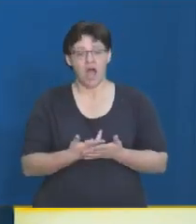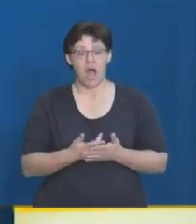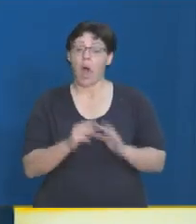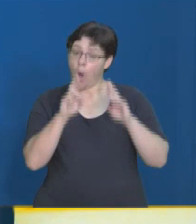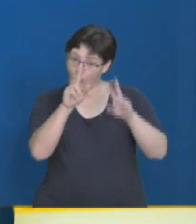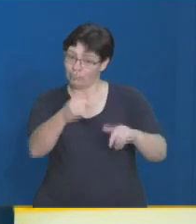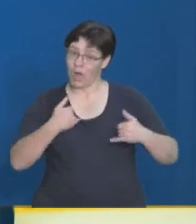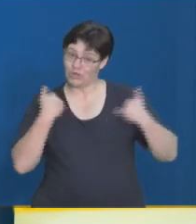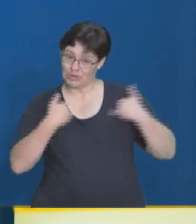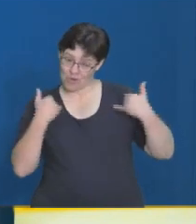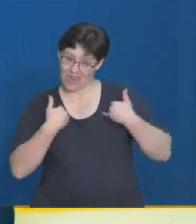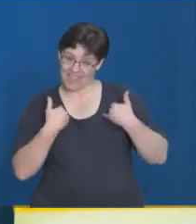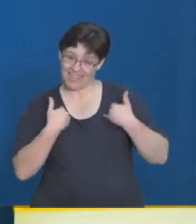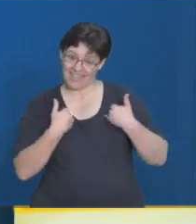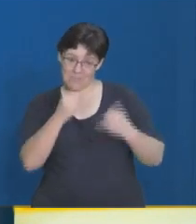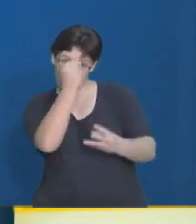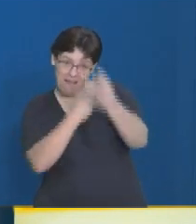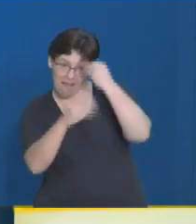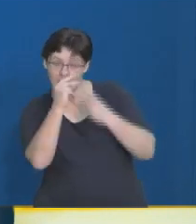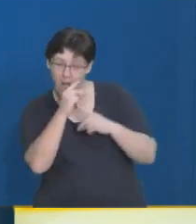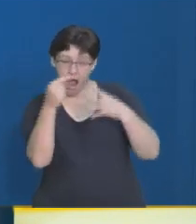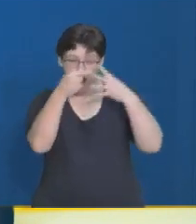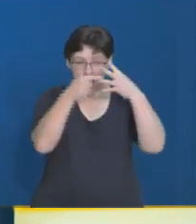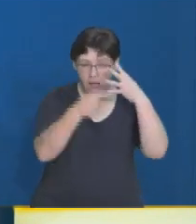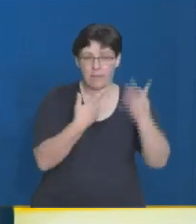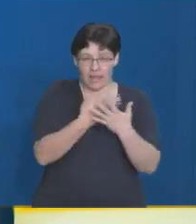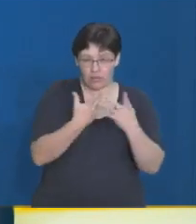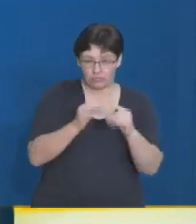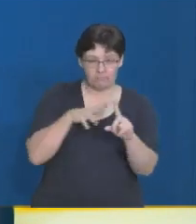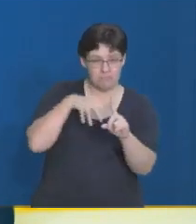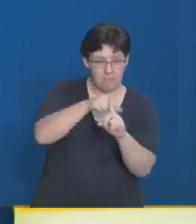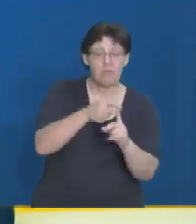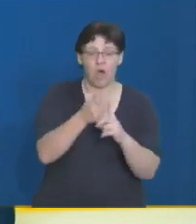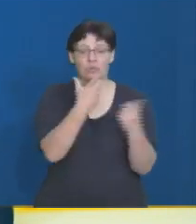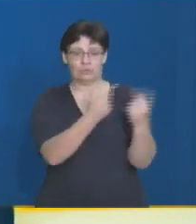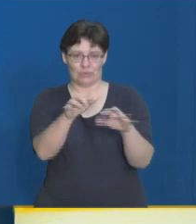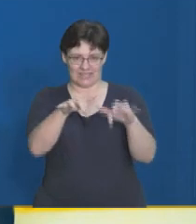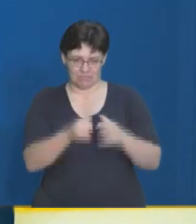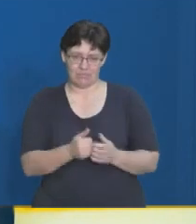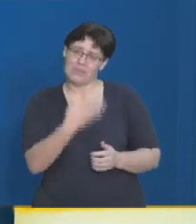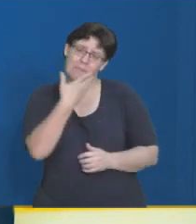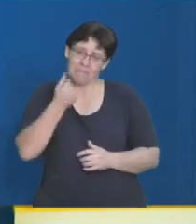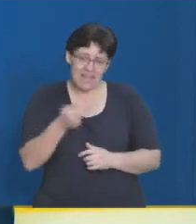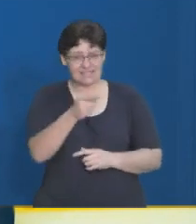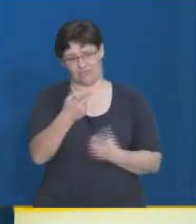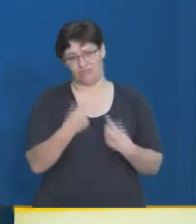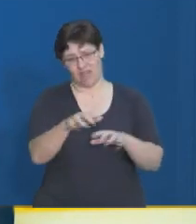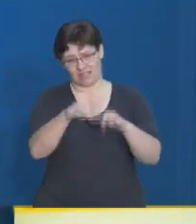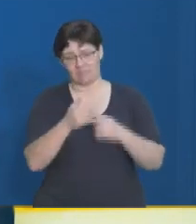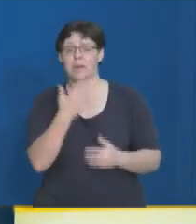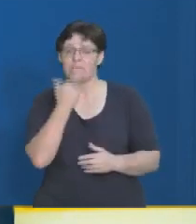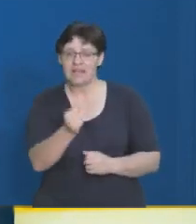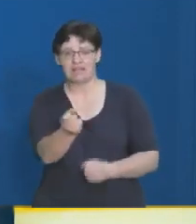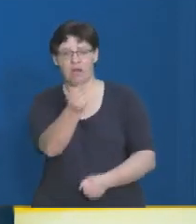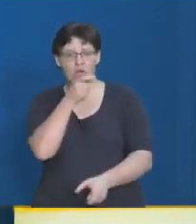you enjoyed the lesson and you got as many tips and tricks to tackle your exam. We're wishing you everything of the best, and please send us questions